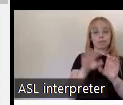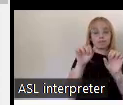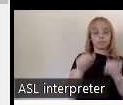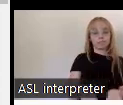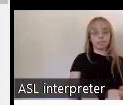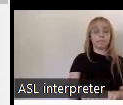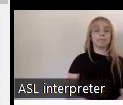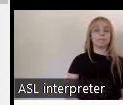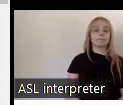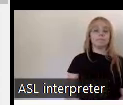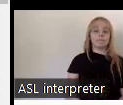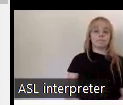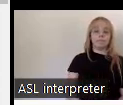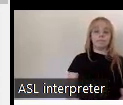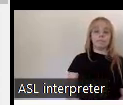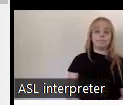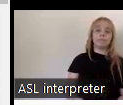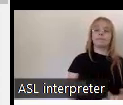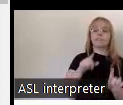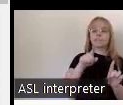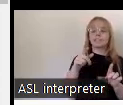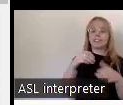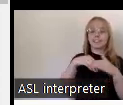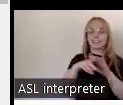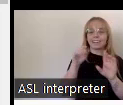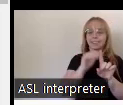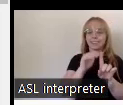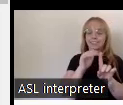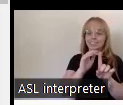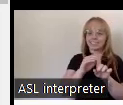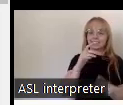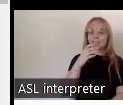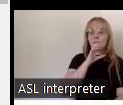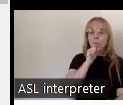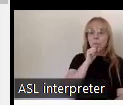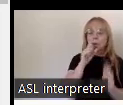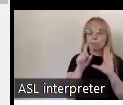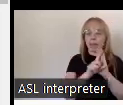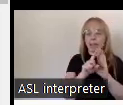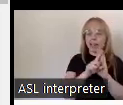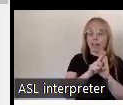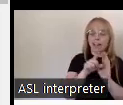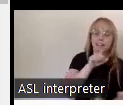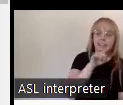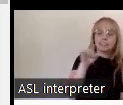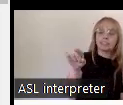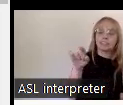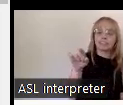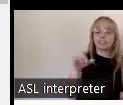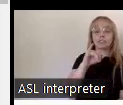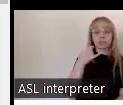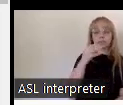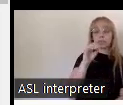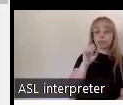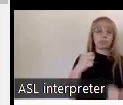notification comes in, there's this little orange bell in the upper right-hand corner above the activities. And when Joe or when